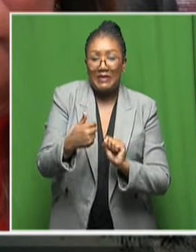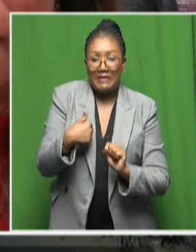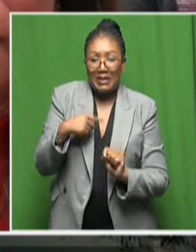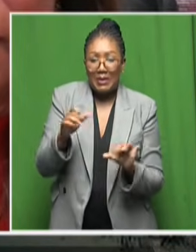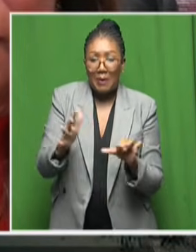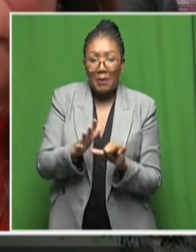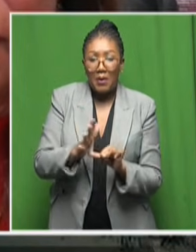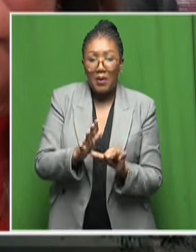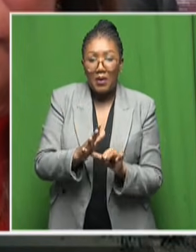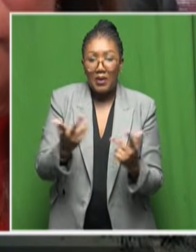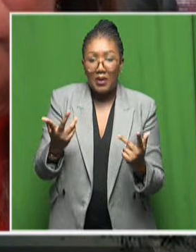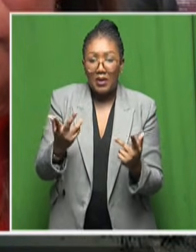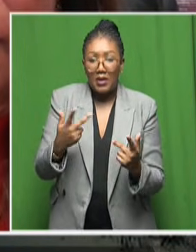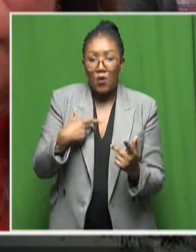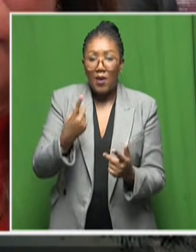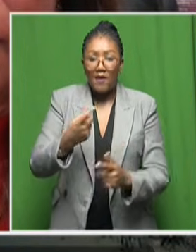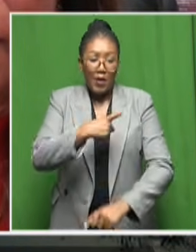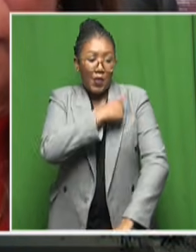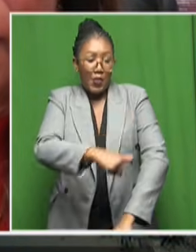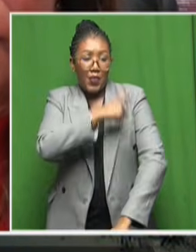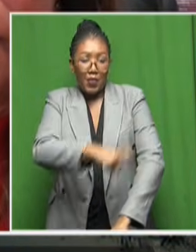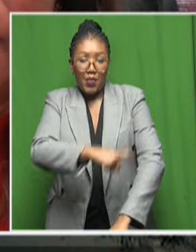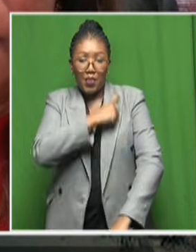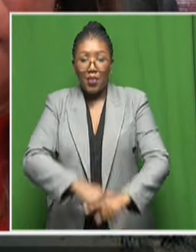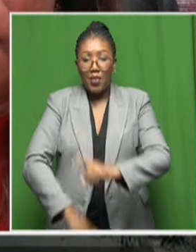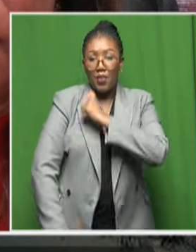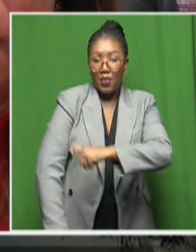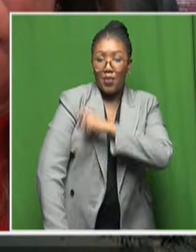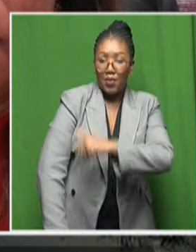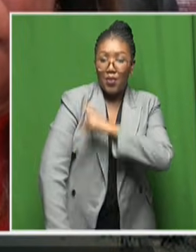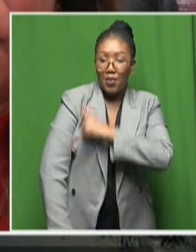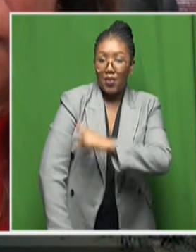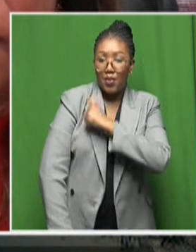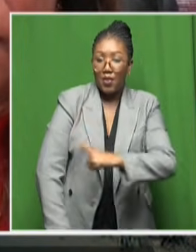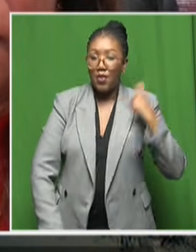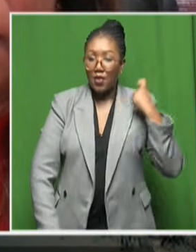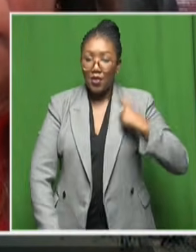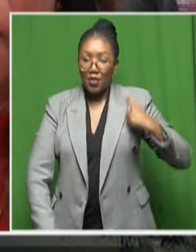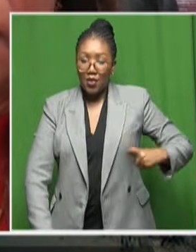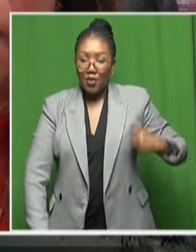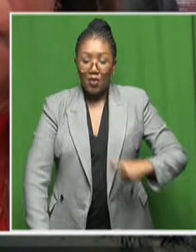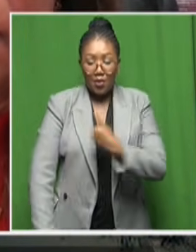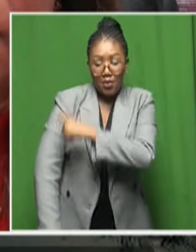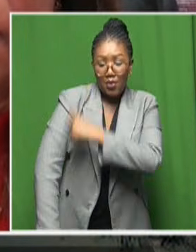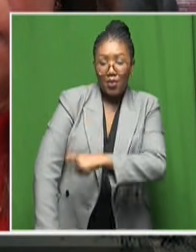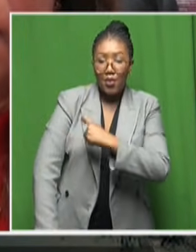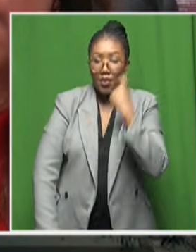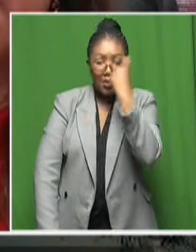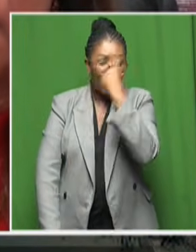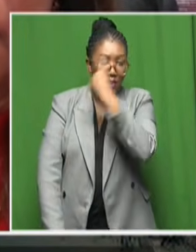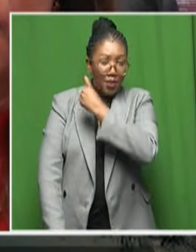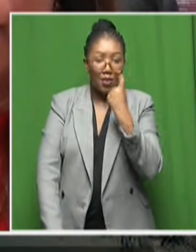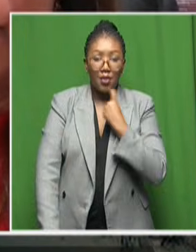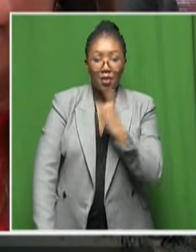But what about, you get these sprays, the ones that are more of an aerosol, not a cream, but an